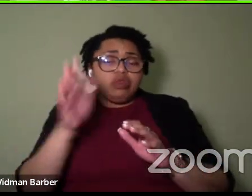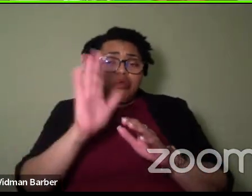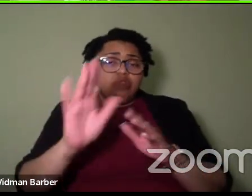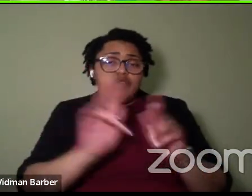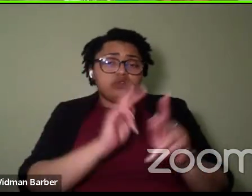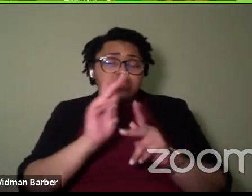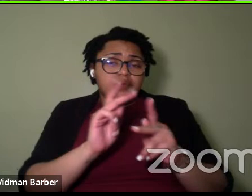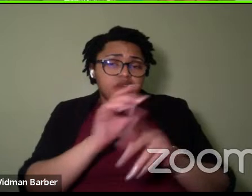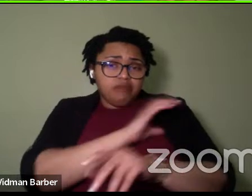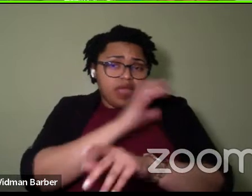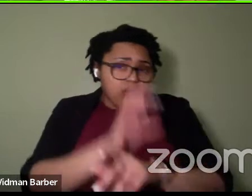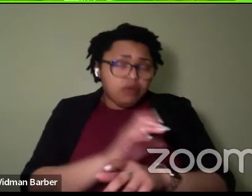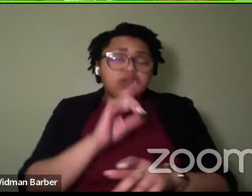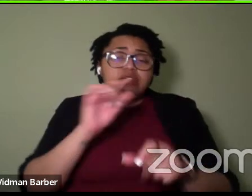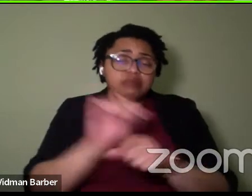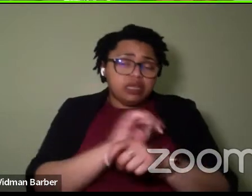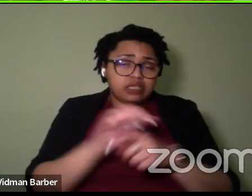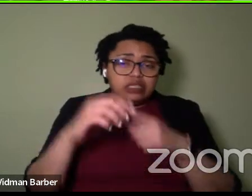academic spaces.